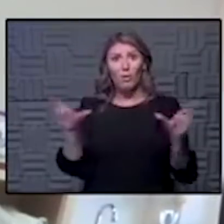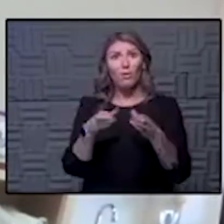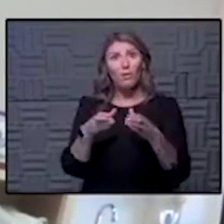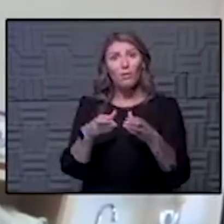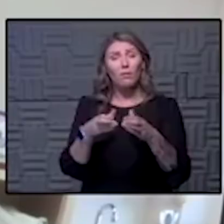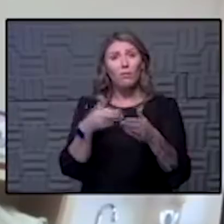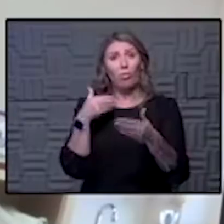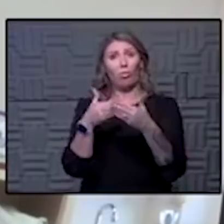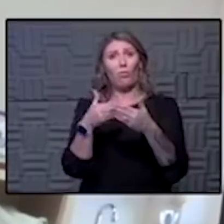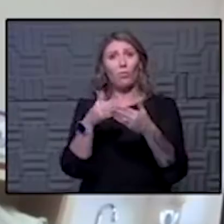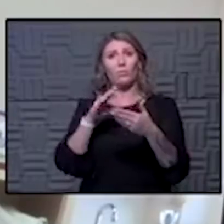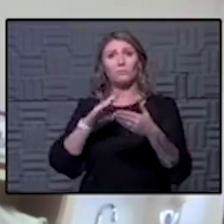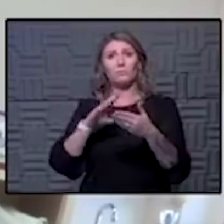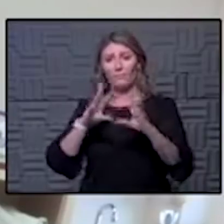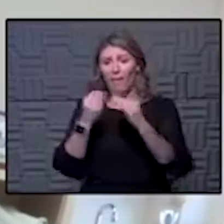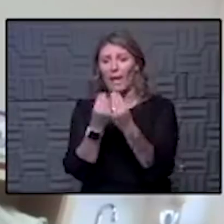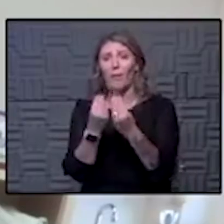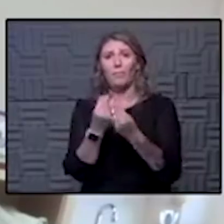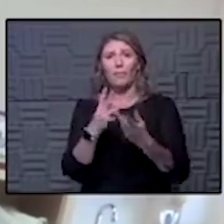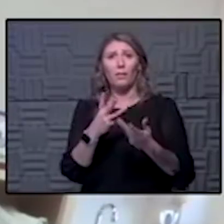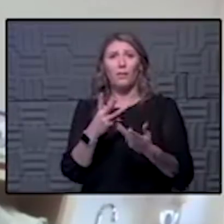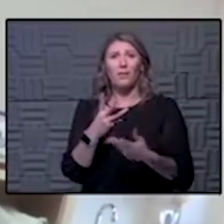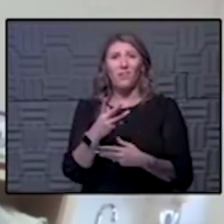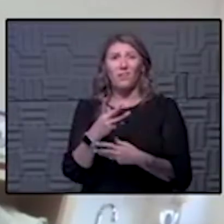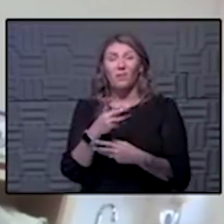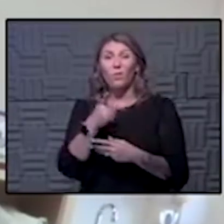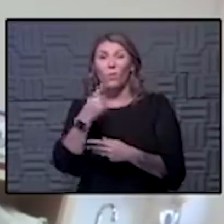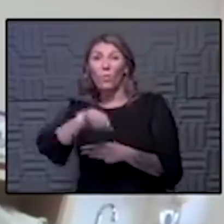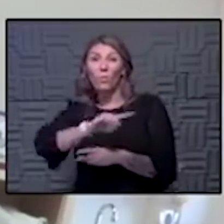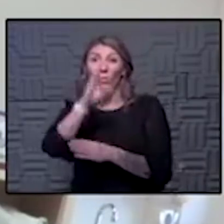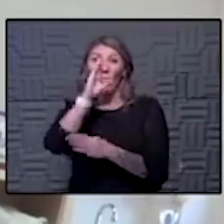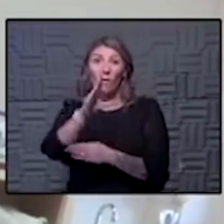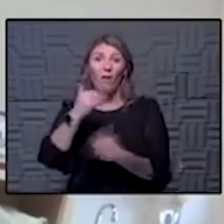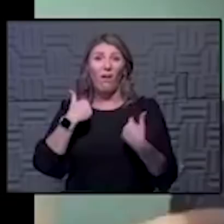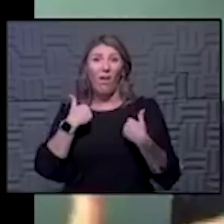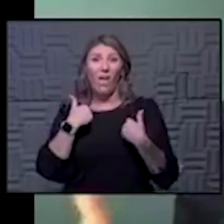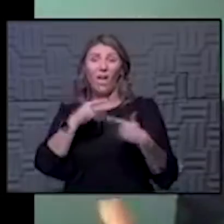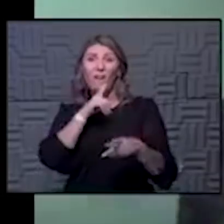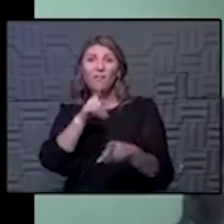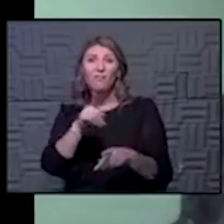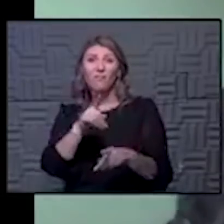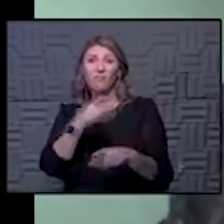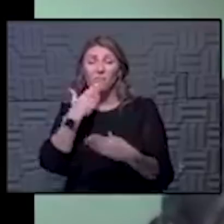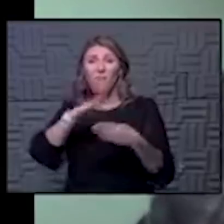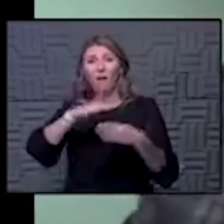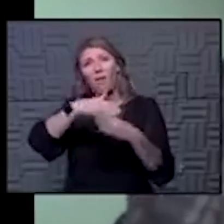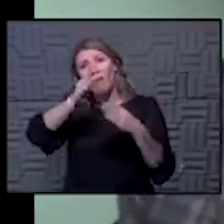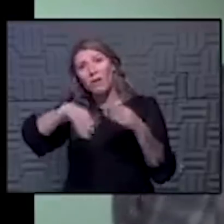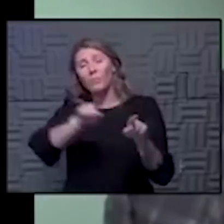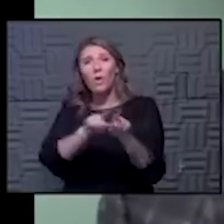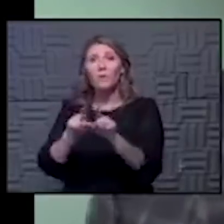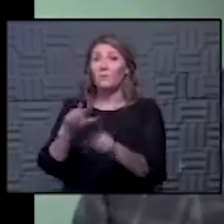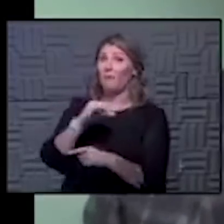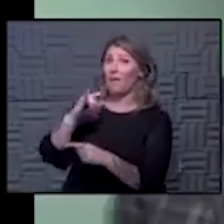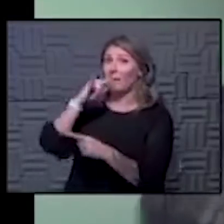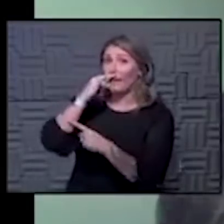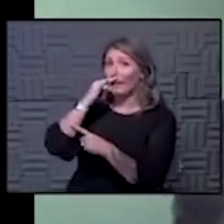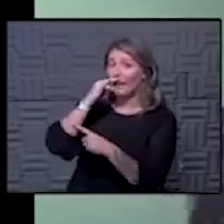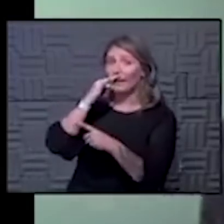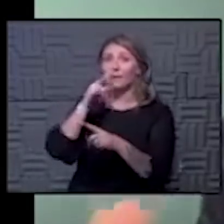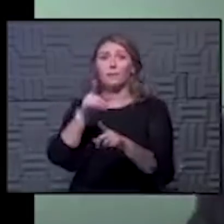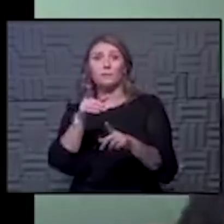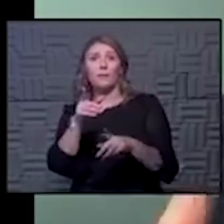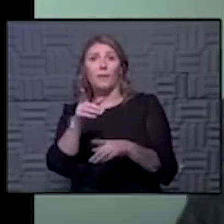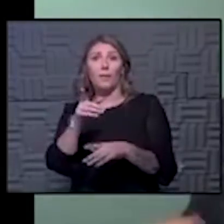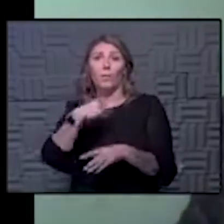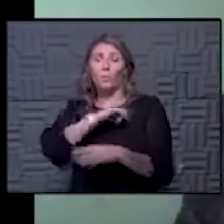the price of your lack of responsibility. Yeah, and I think kids too are bringing. Well, that's one thing we know. The number of our folks have gotten sick when their kids from